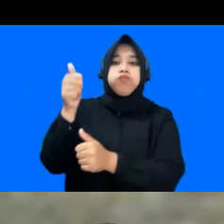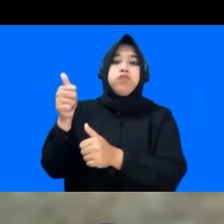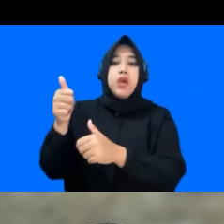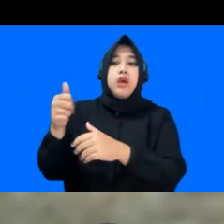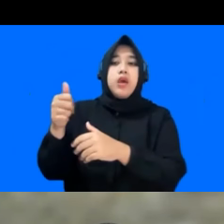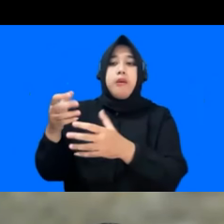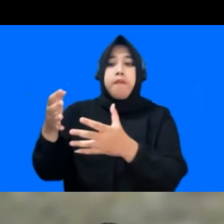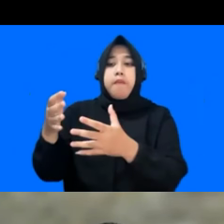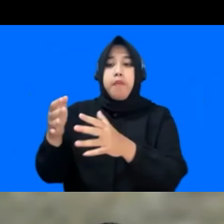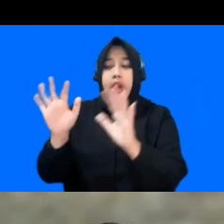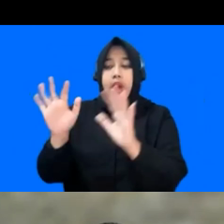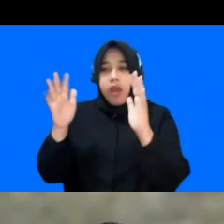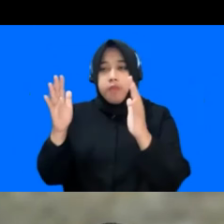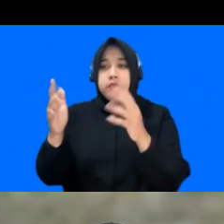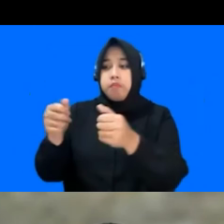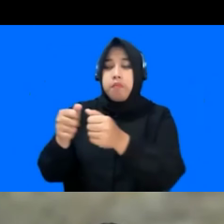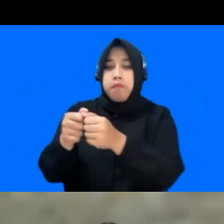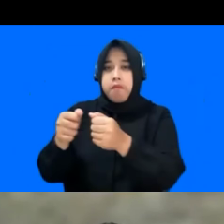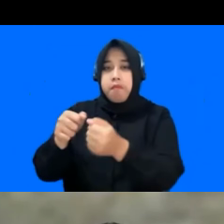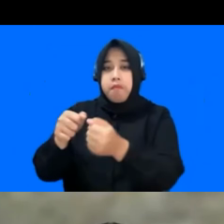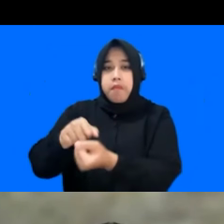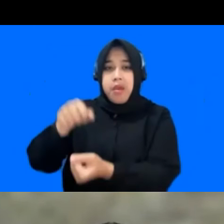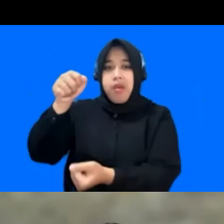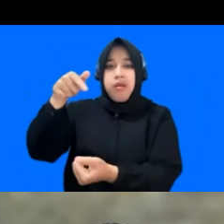In October 2021,